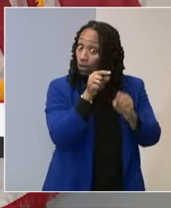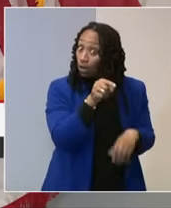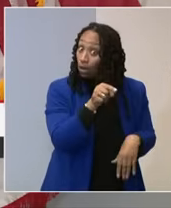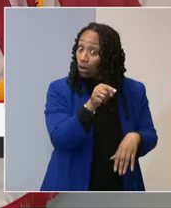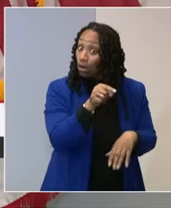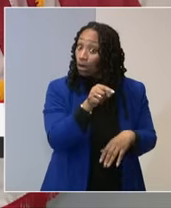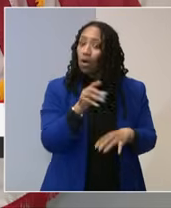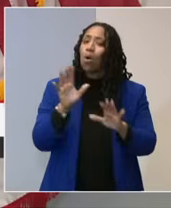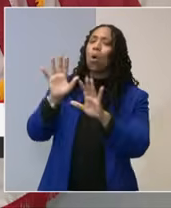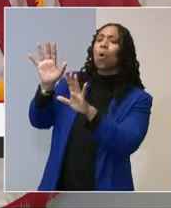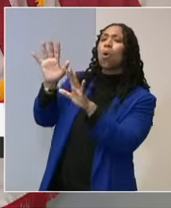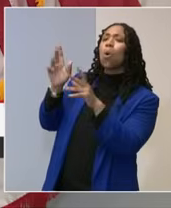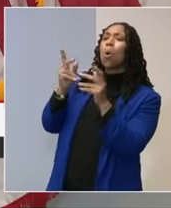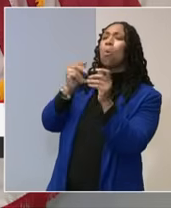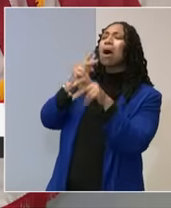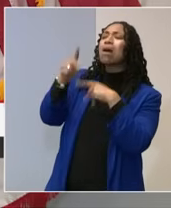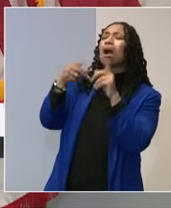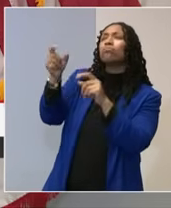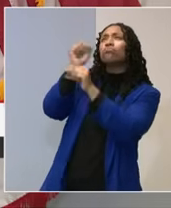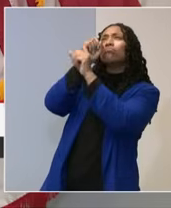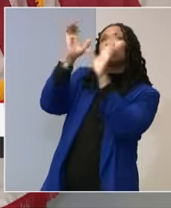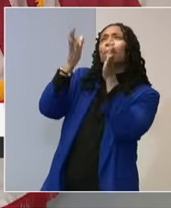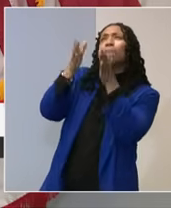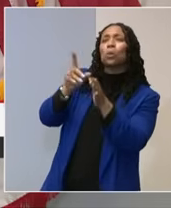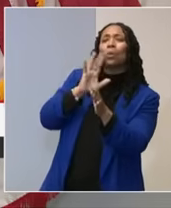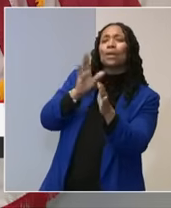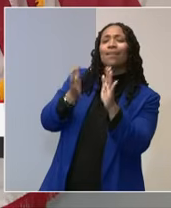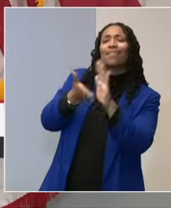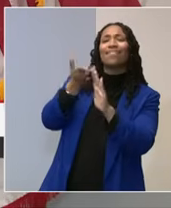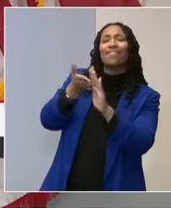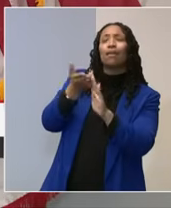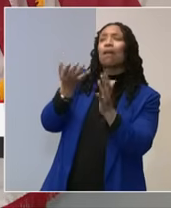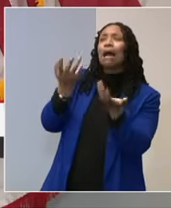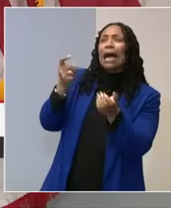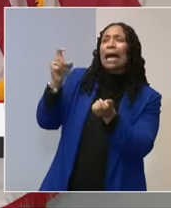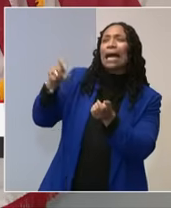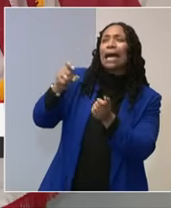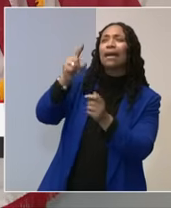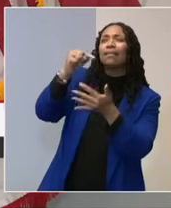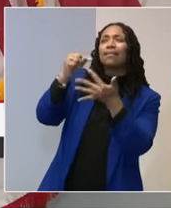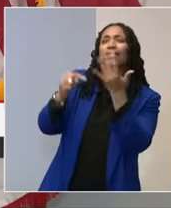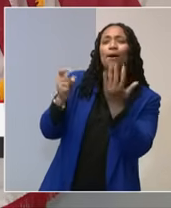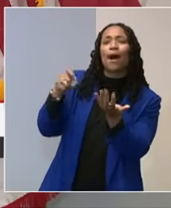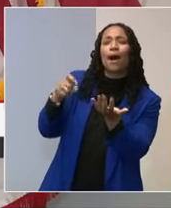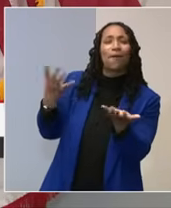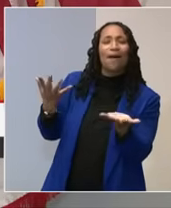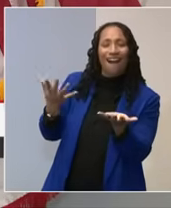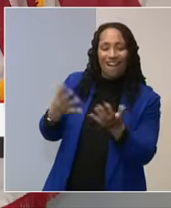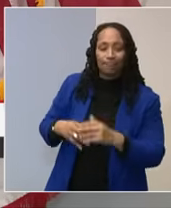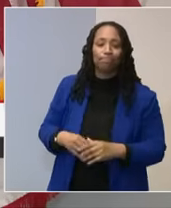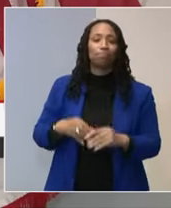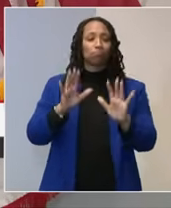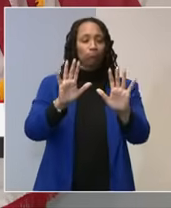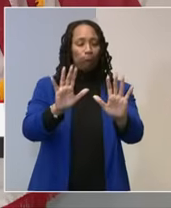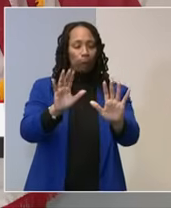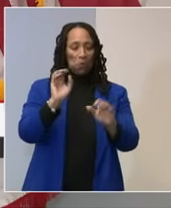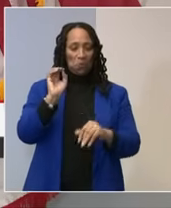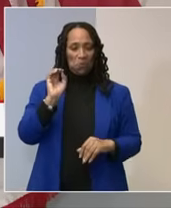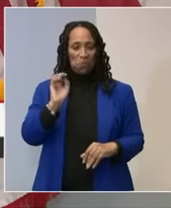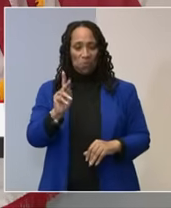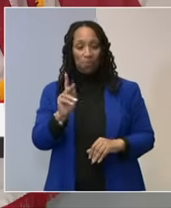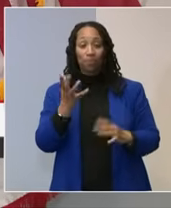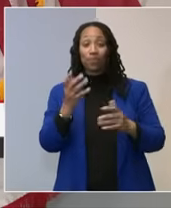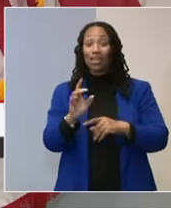either to build on your legacy or to go in a new direction moving forward? This is what I know, that D.C. residents are